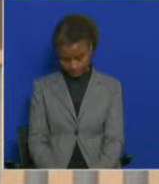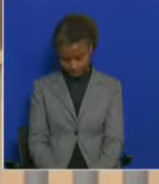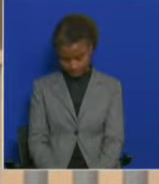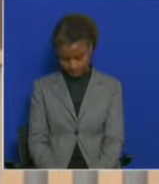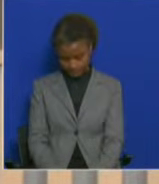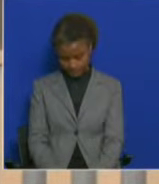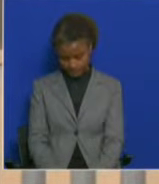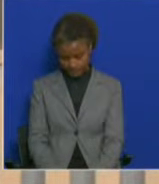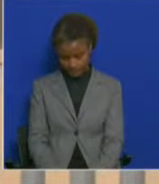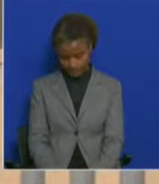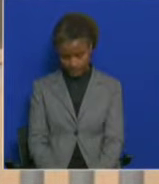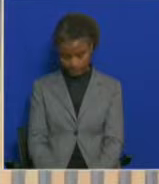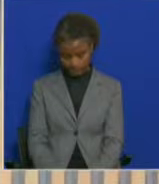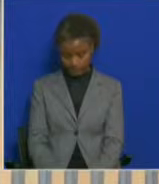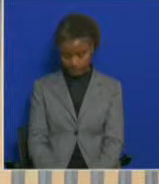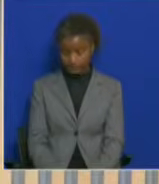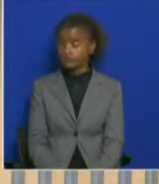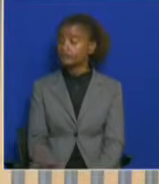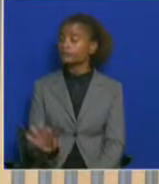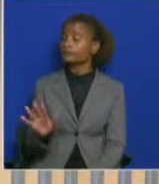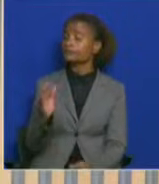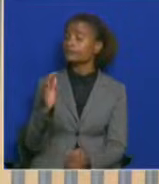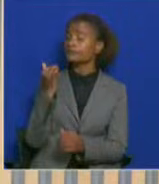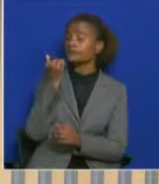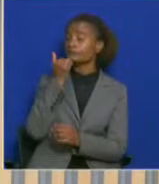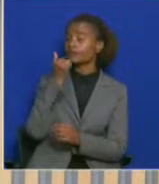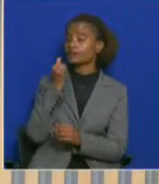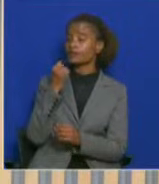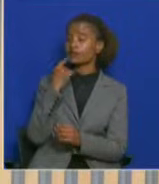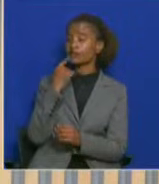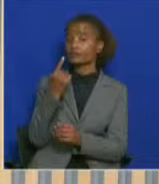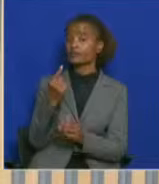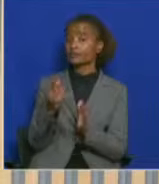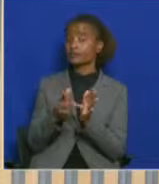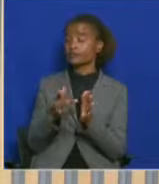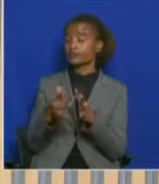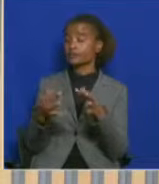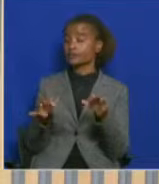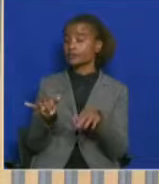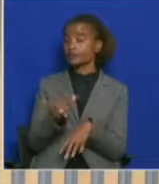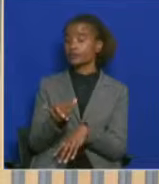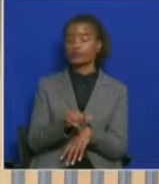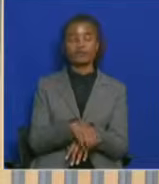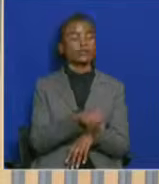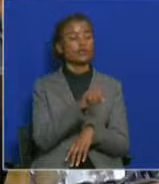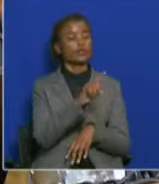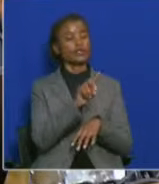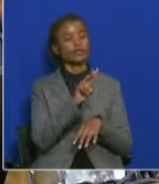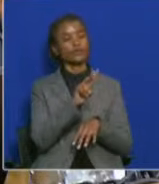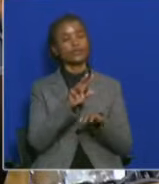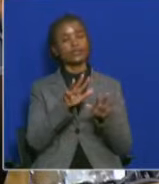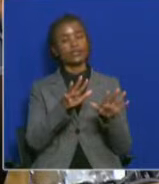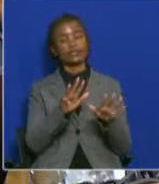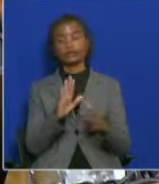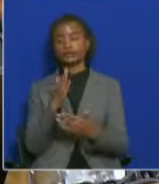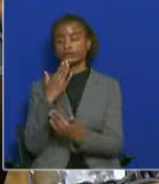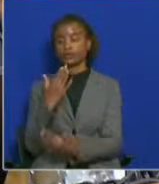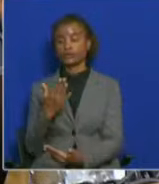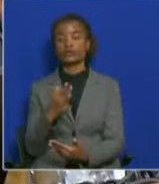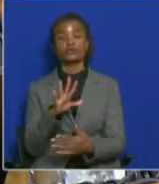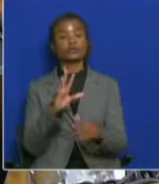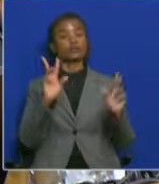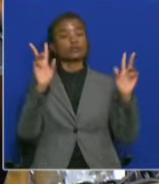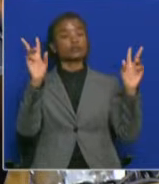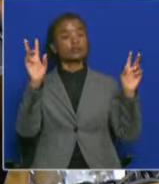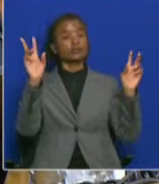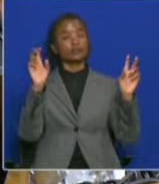You said which page? I've forgotten now. Page 129. Thank you. And the heading is Connie Links and Illegal